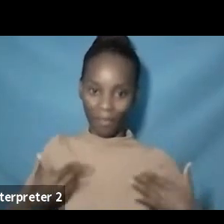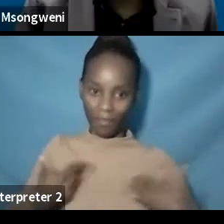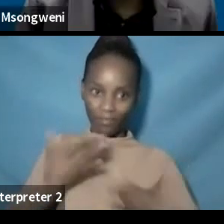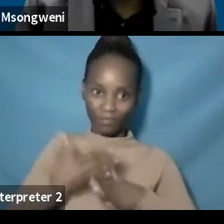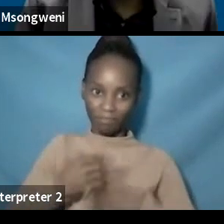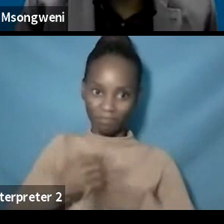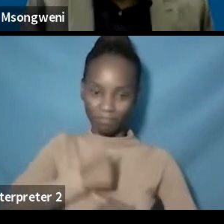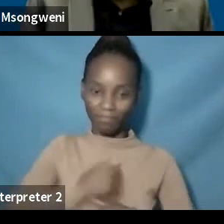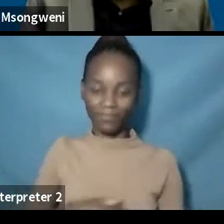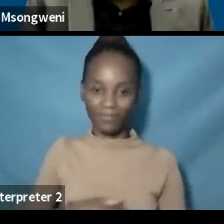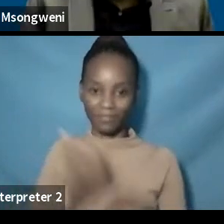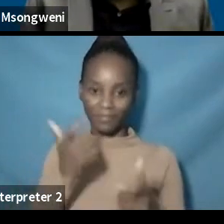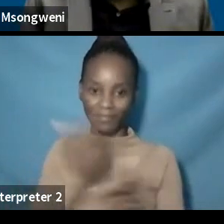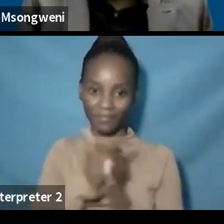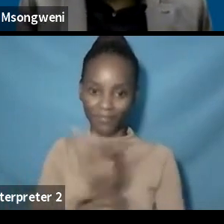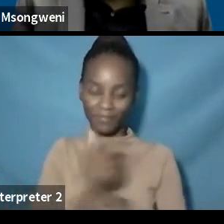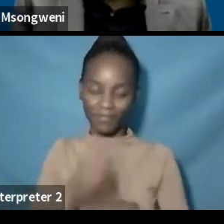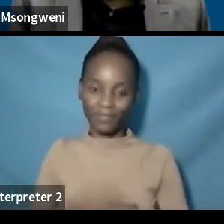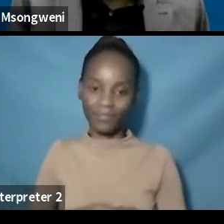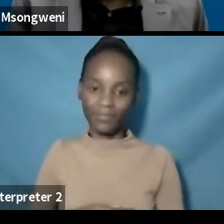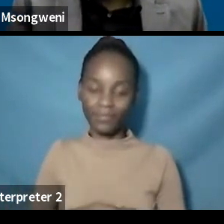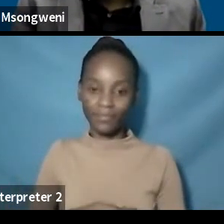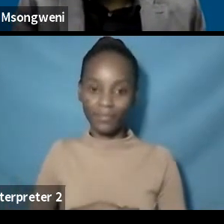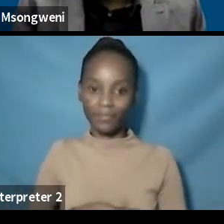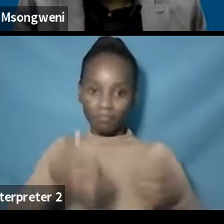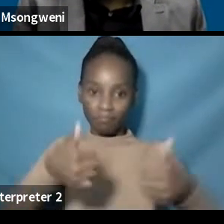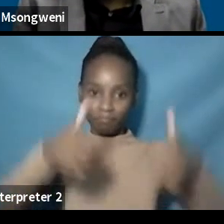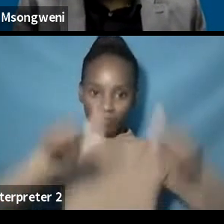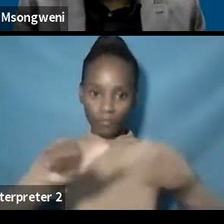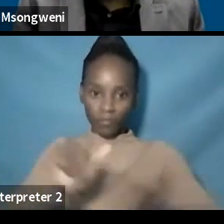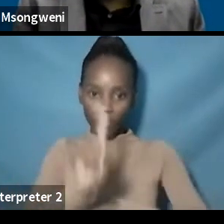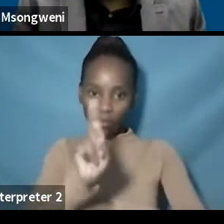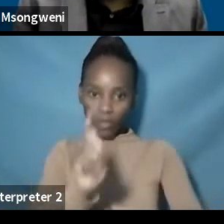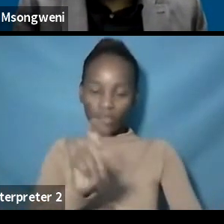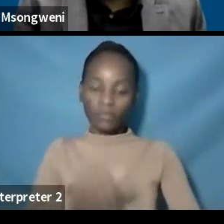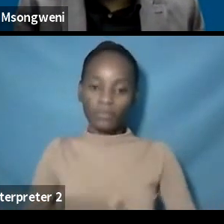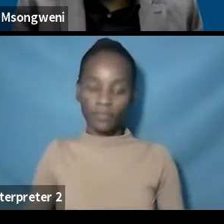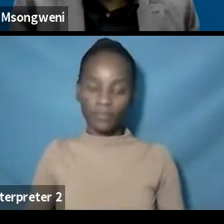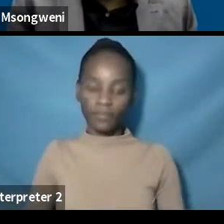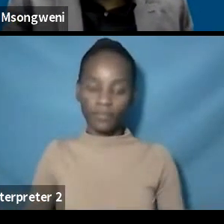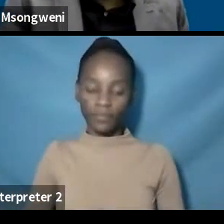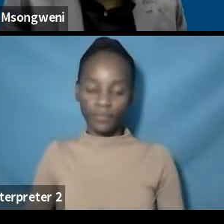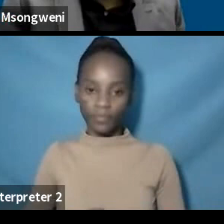So the next question, we will ask Mr.